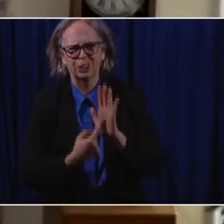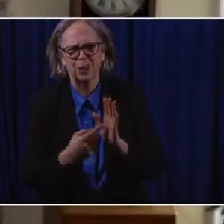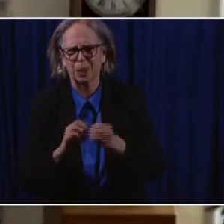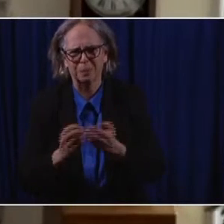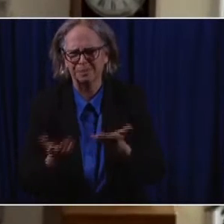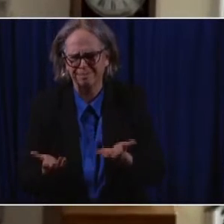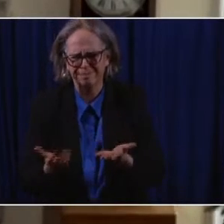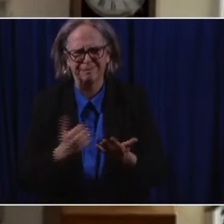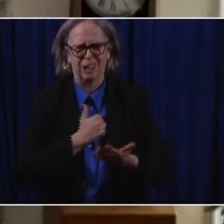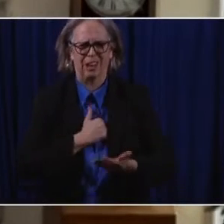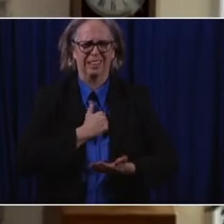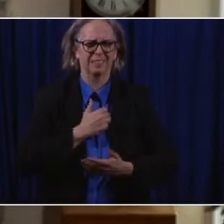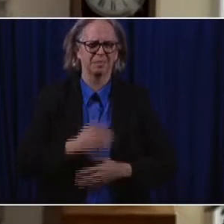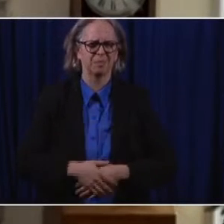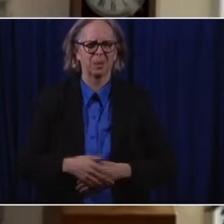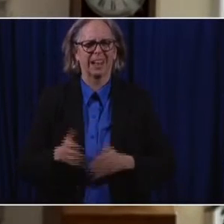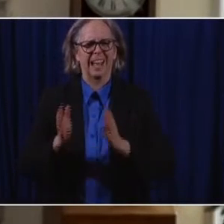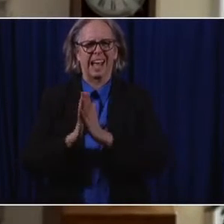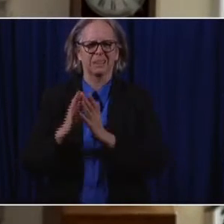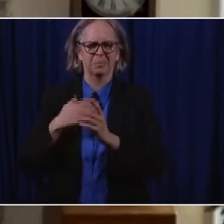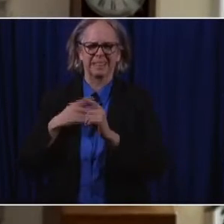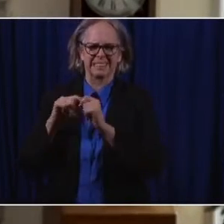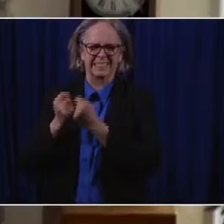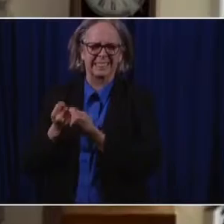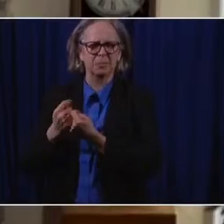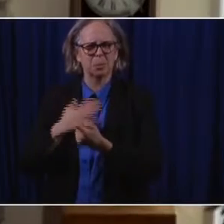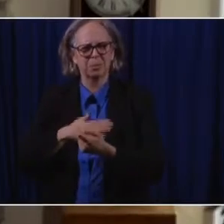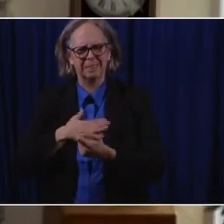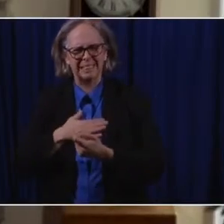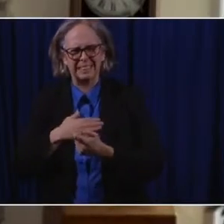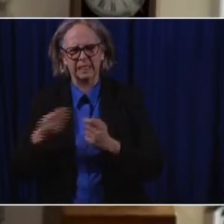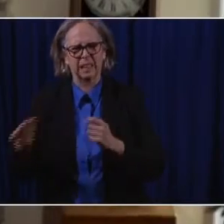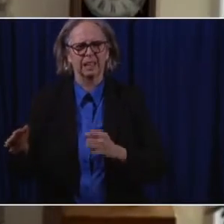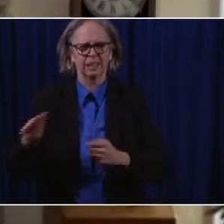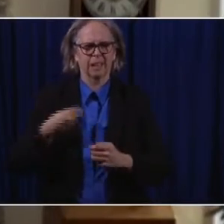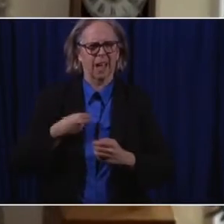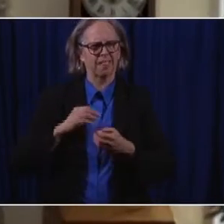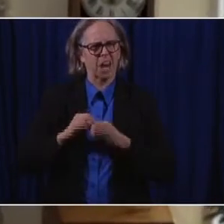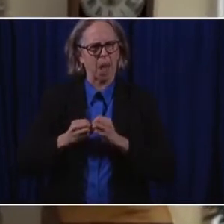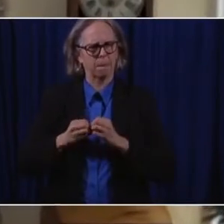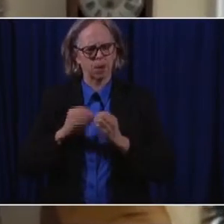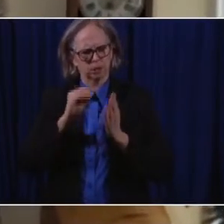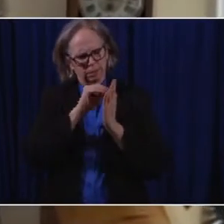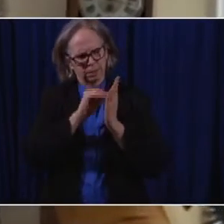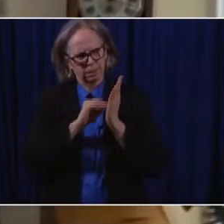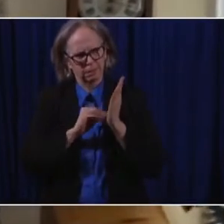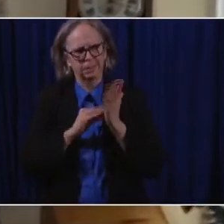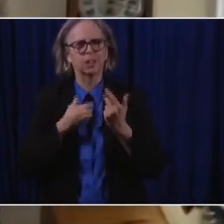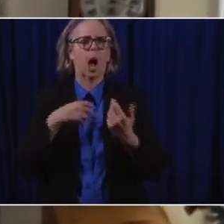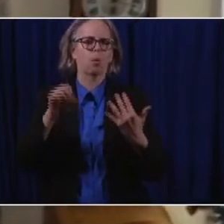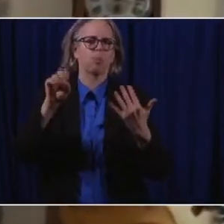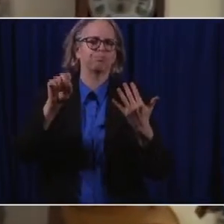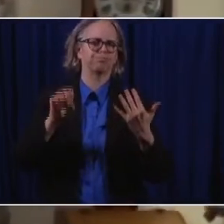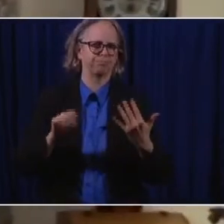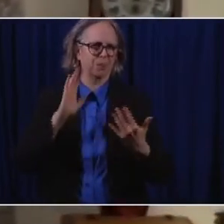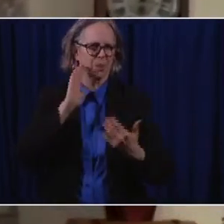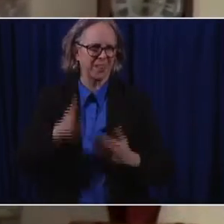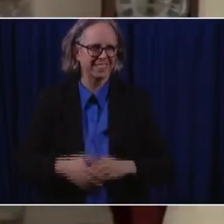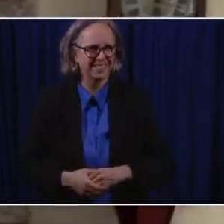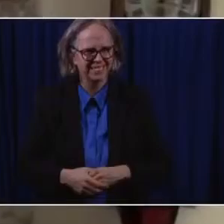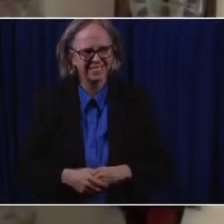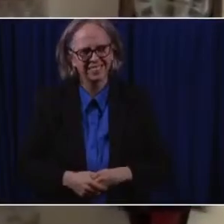I'm going to ask my team to give us the numbers, and they can hand me the numbers, and I'll come back and read those, because what I wanted to